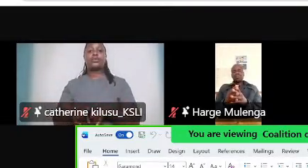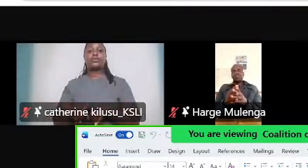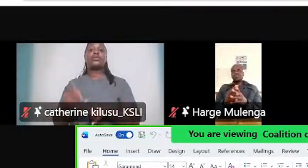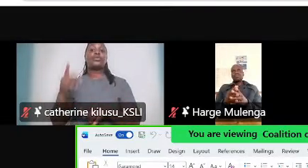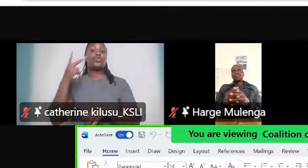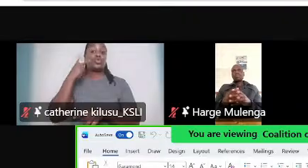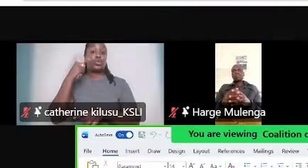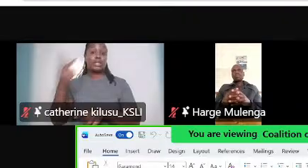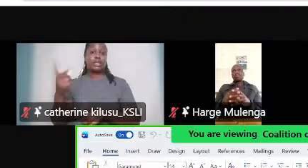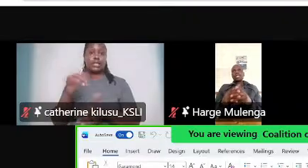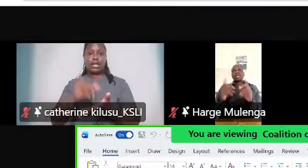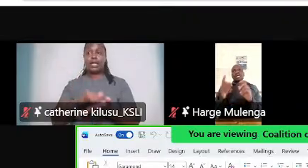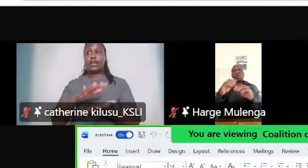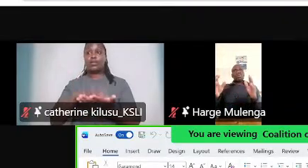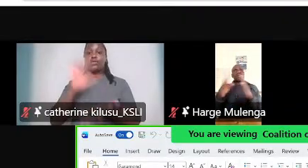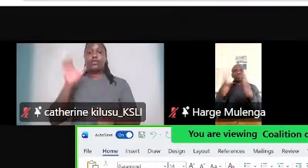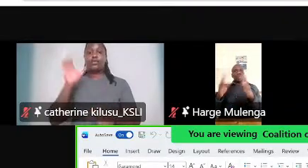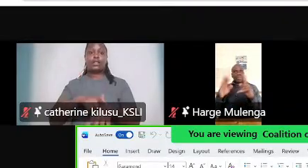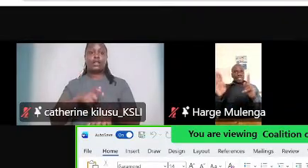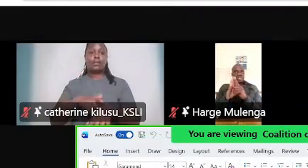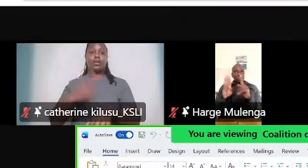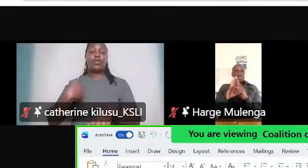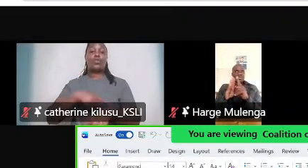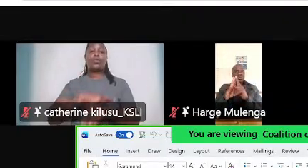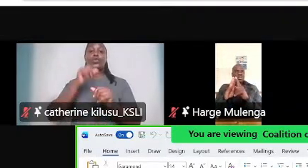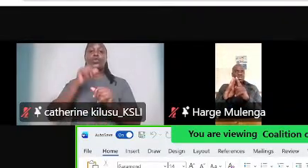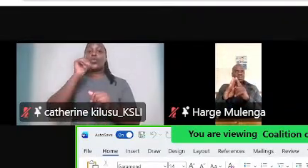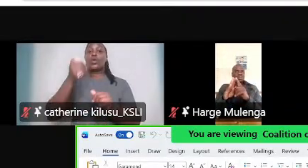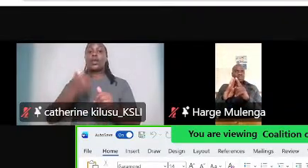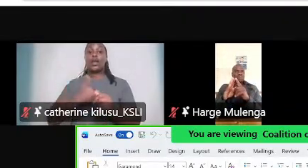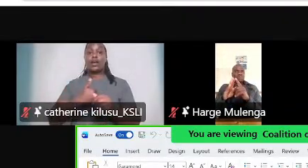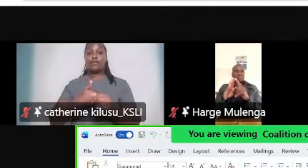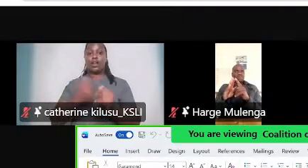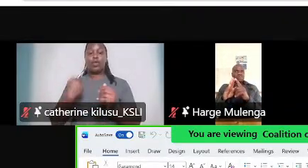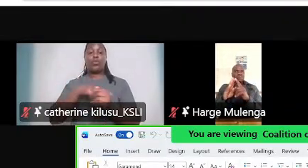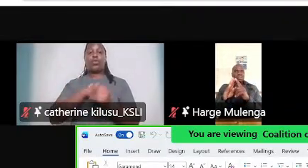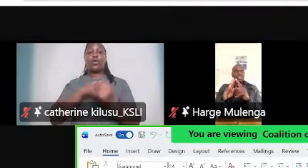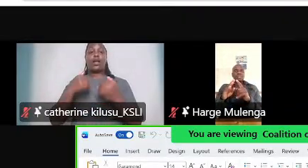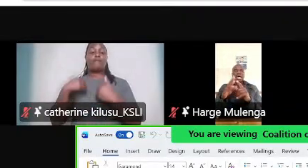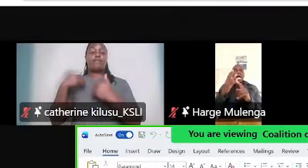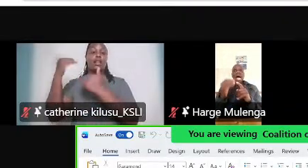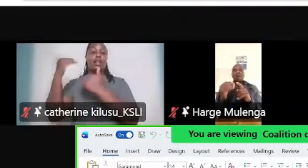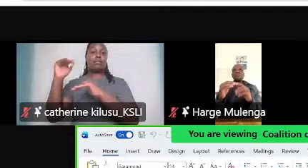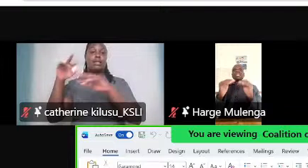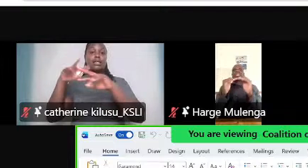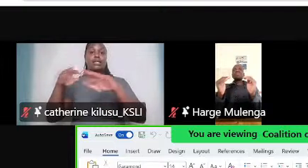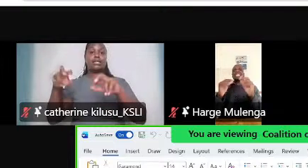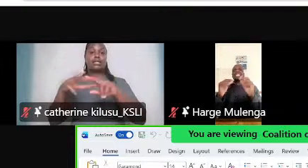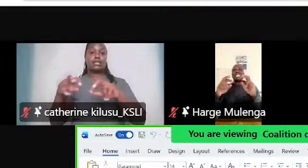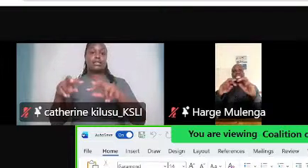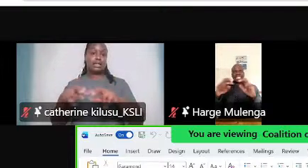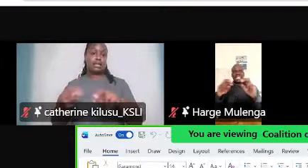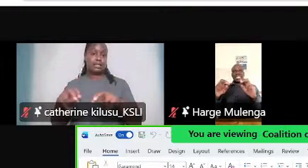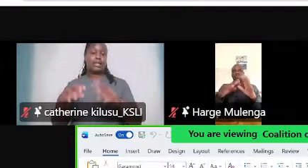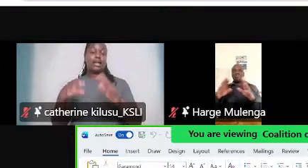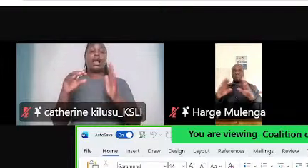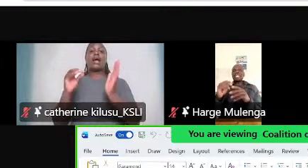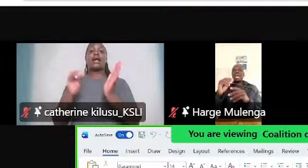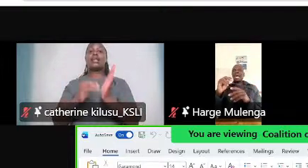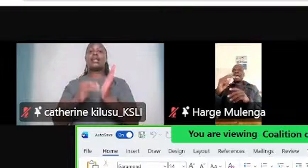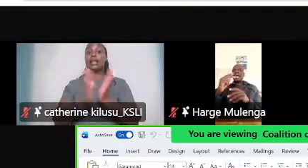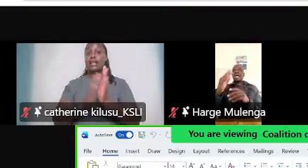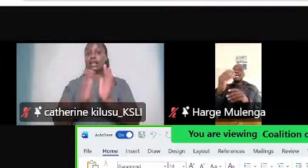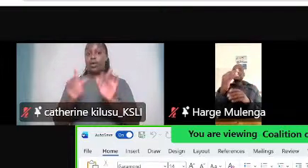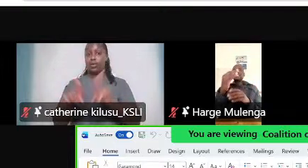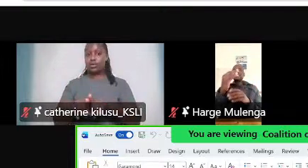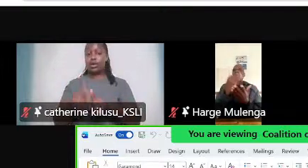most of the time we don't have we have limited research and data. So we know if